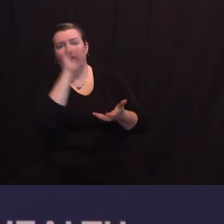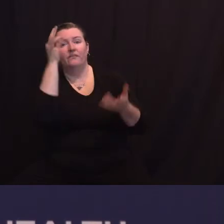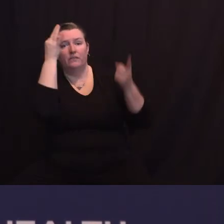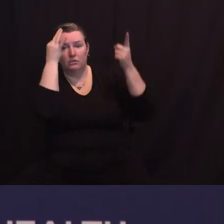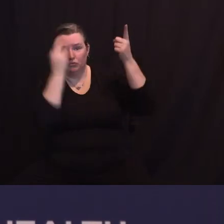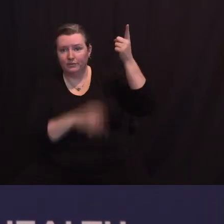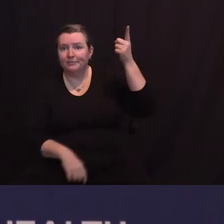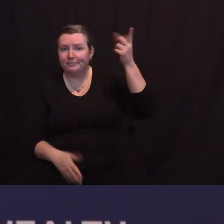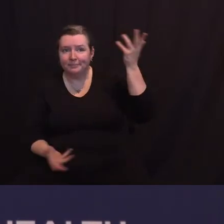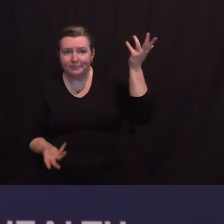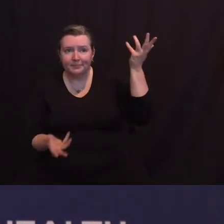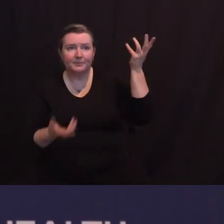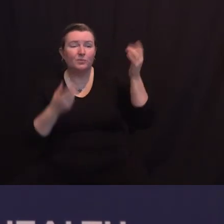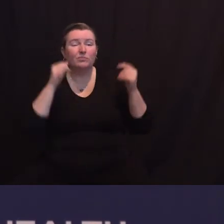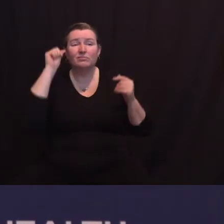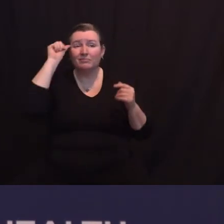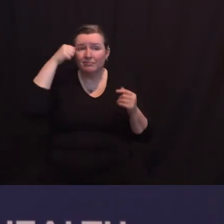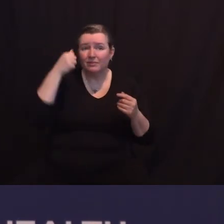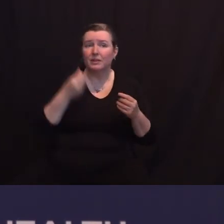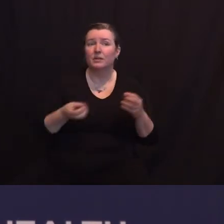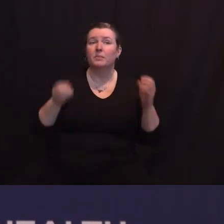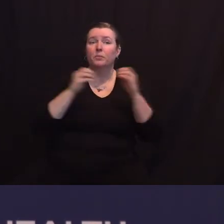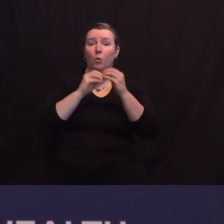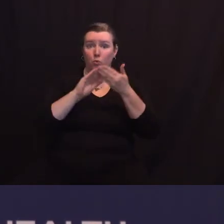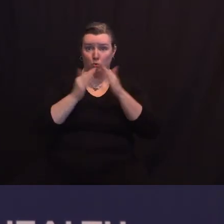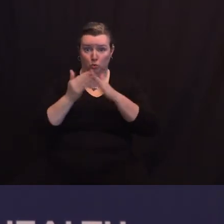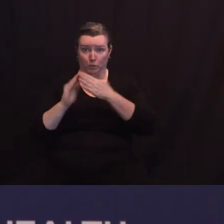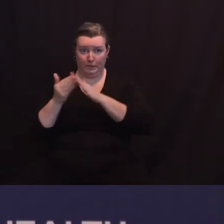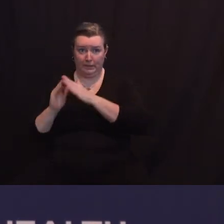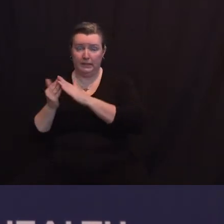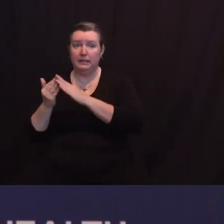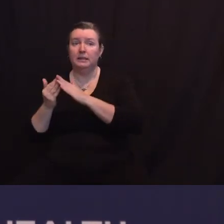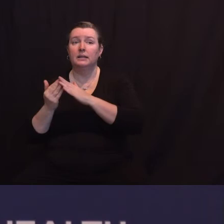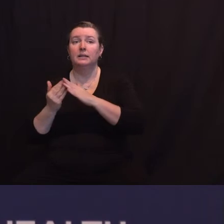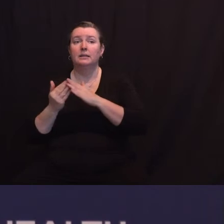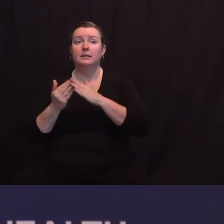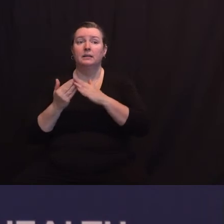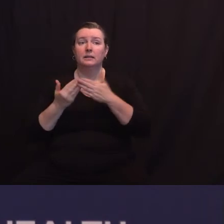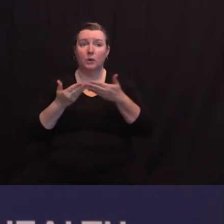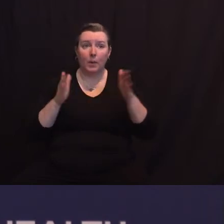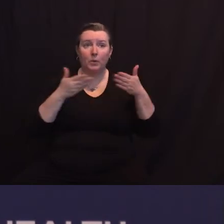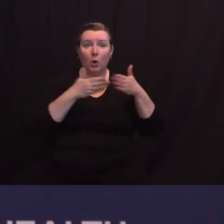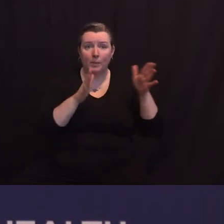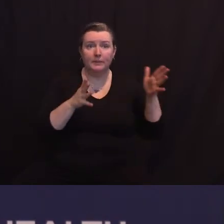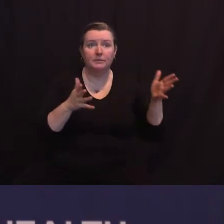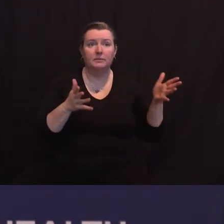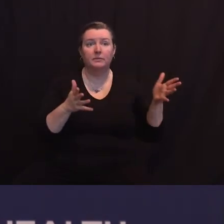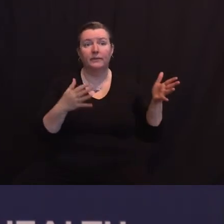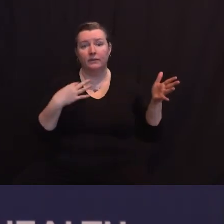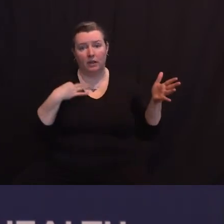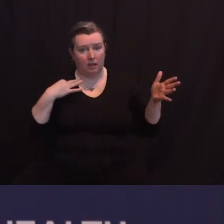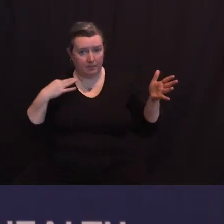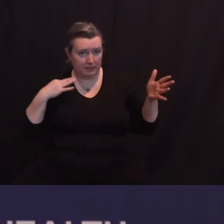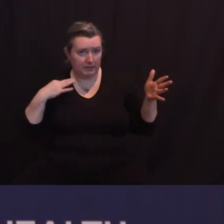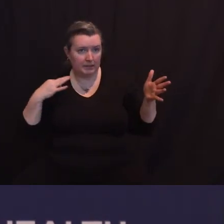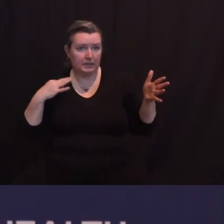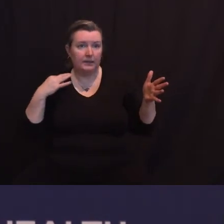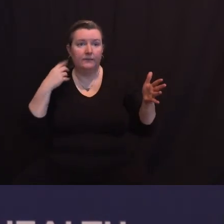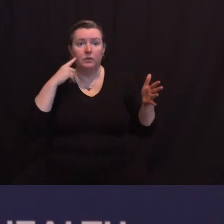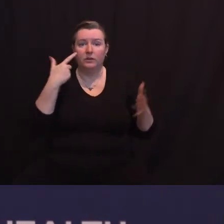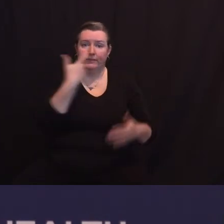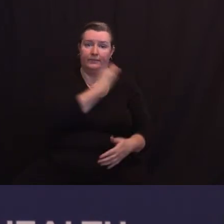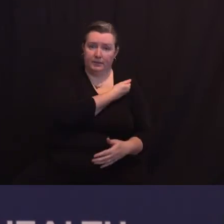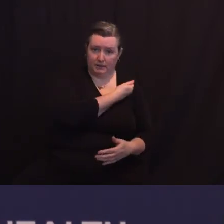we've got more communities coming online on Monday. We're not making any news today, but I would hope sooner than later we